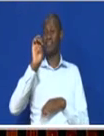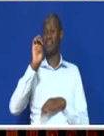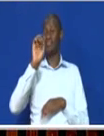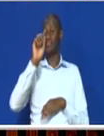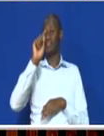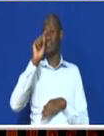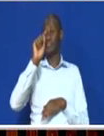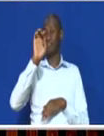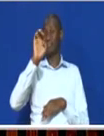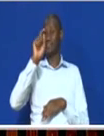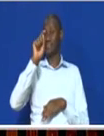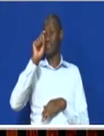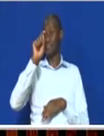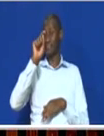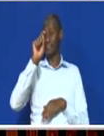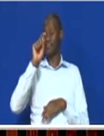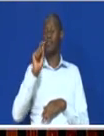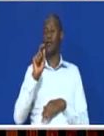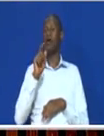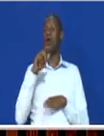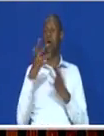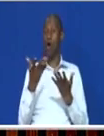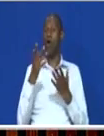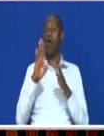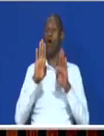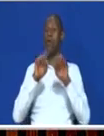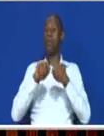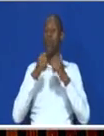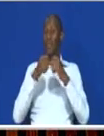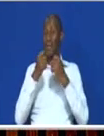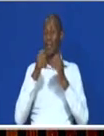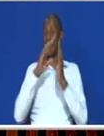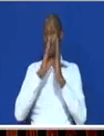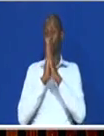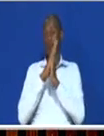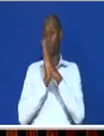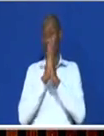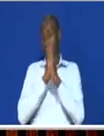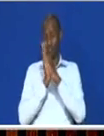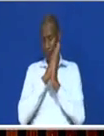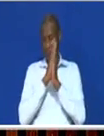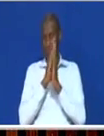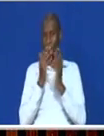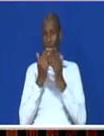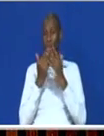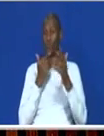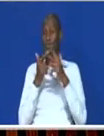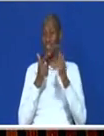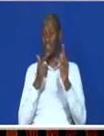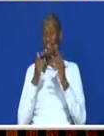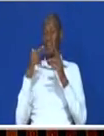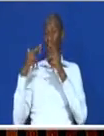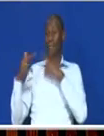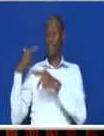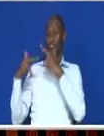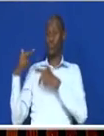passage. Before we dwell into this type of revision, first of all, we need